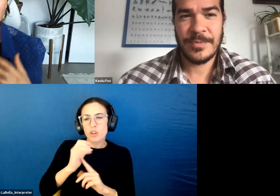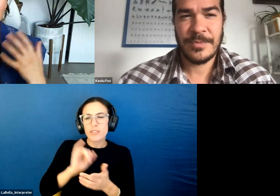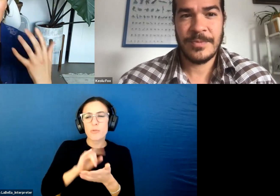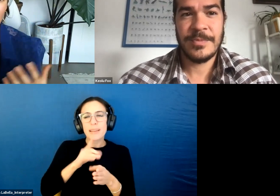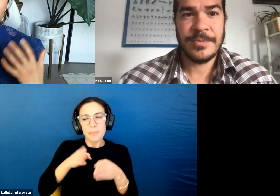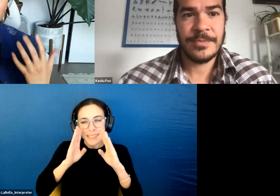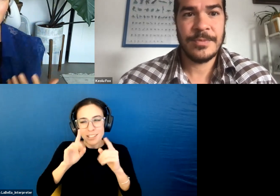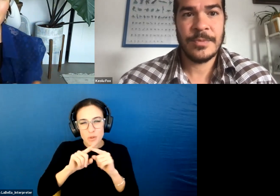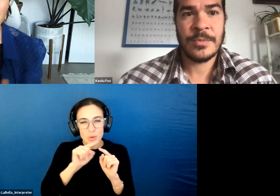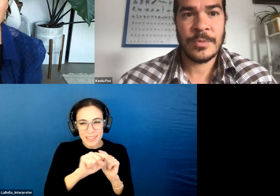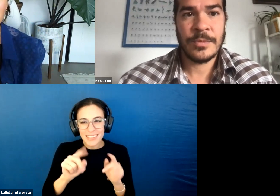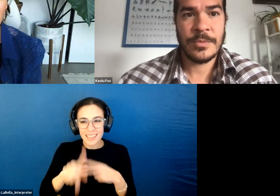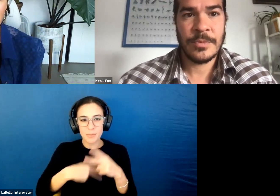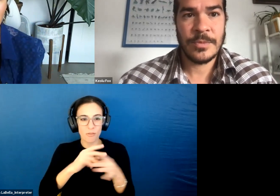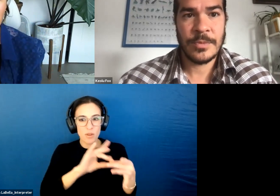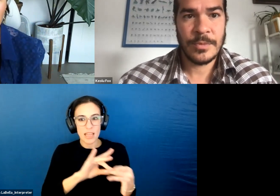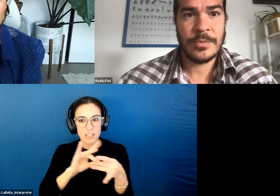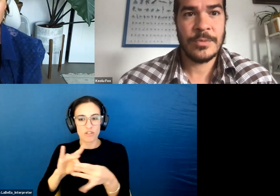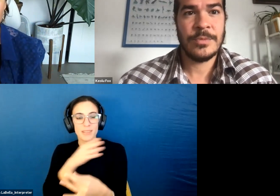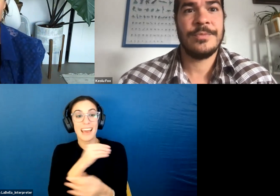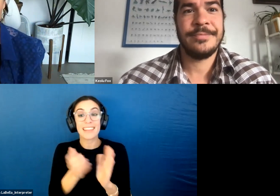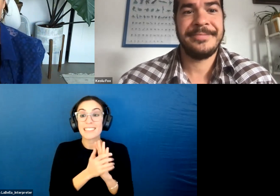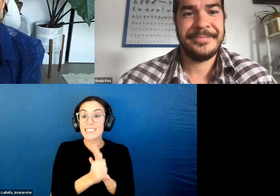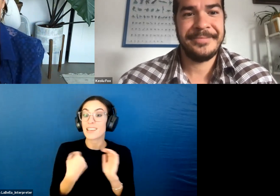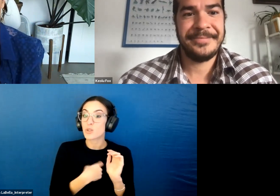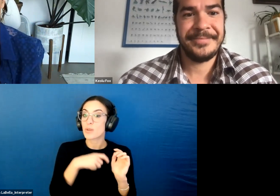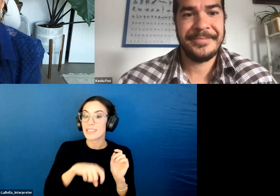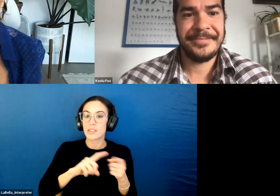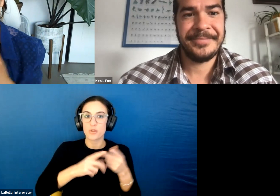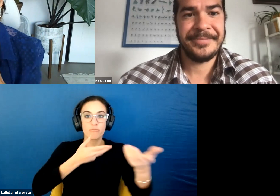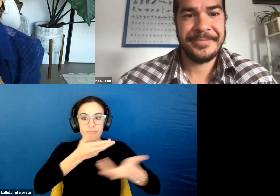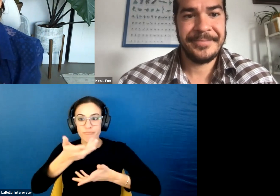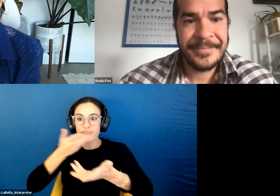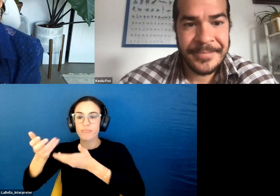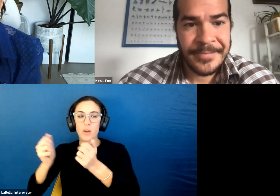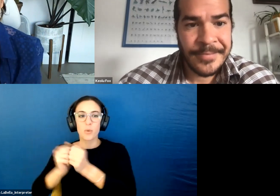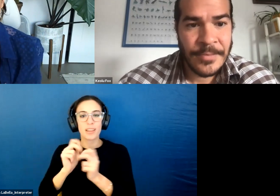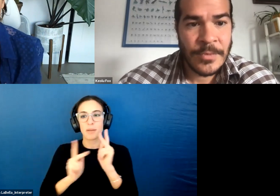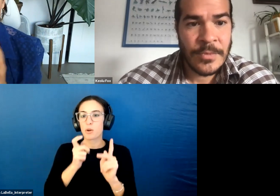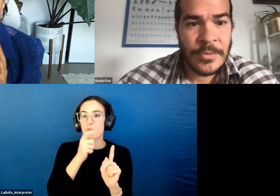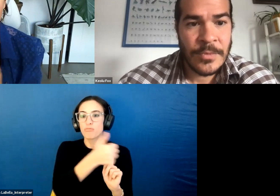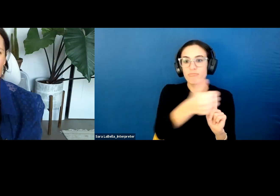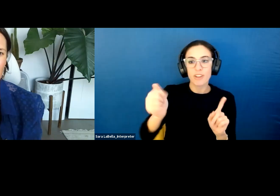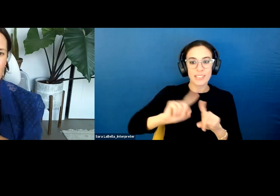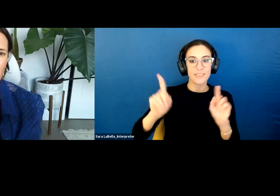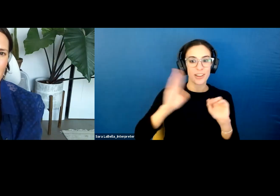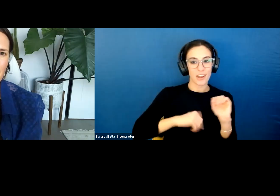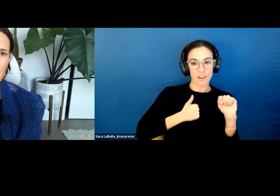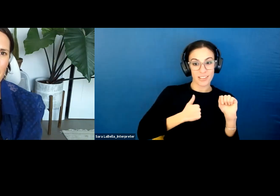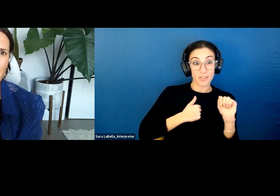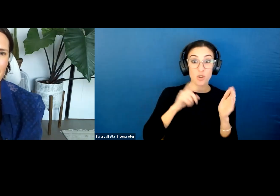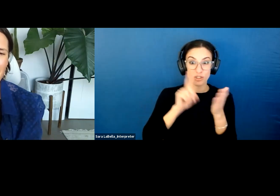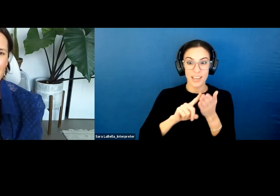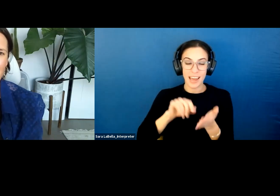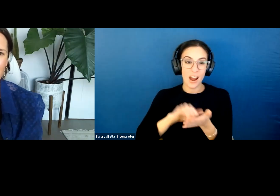relationships and the skills that are needed to be in dialogue with those different from ourselves. So check that out. And check out also some of the courses